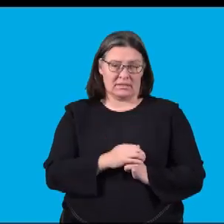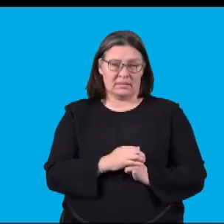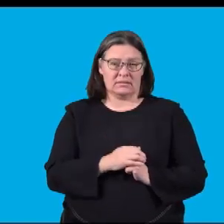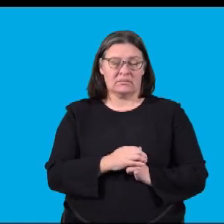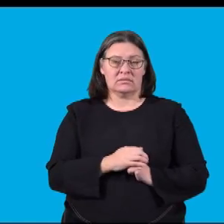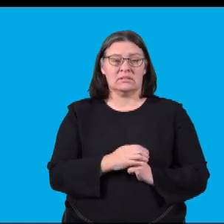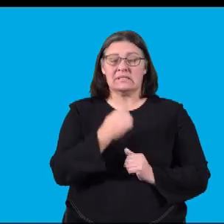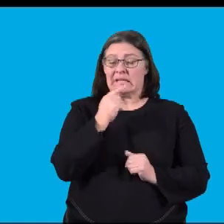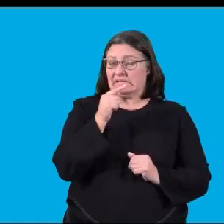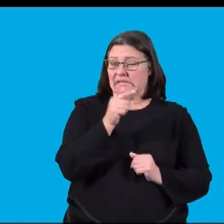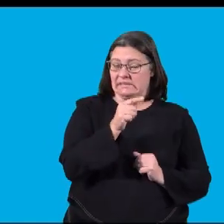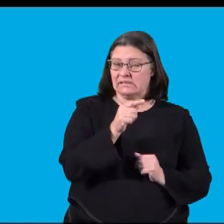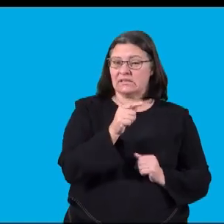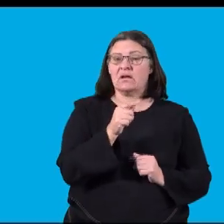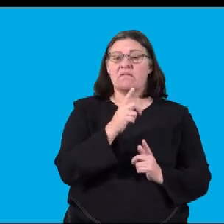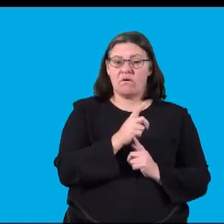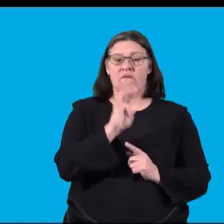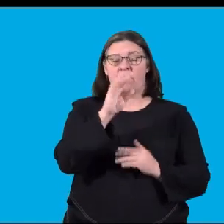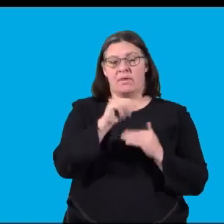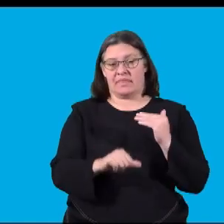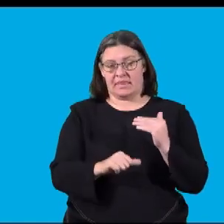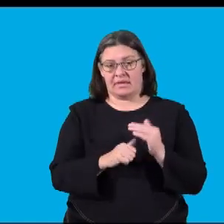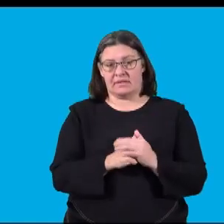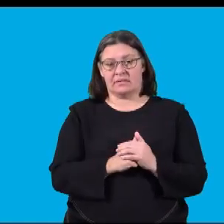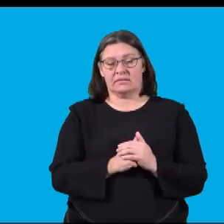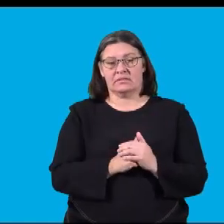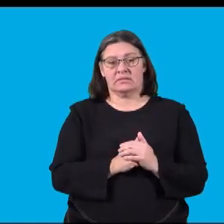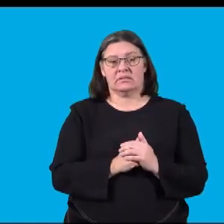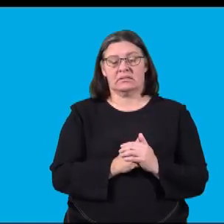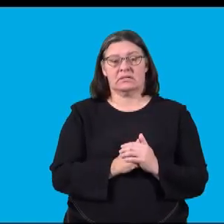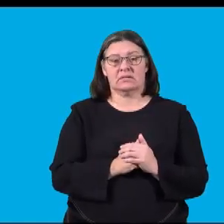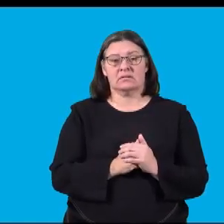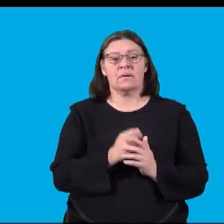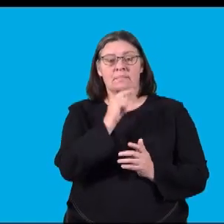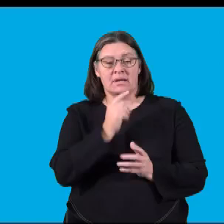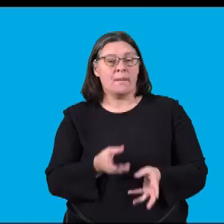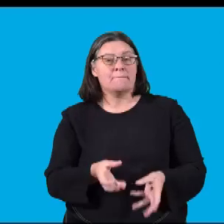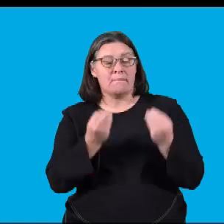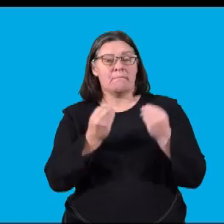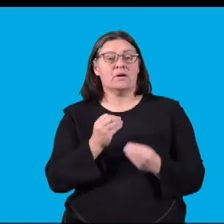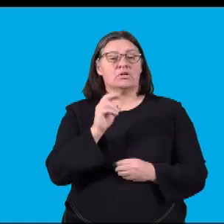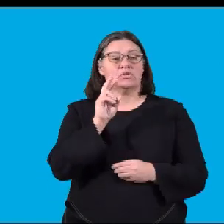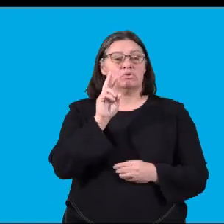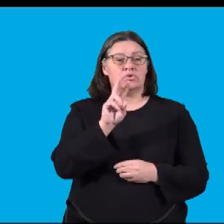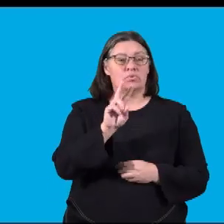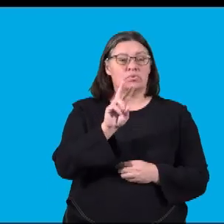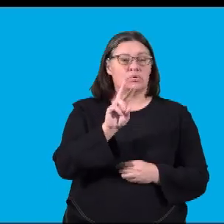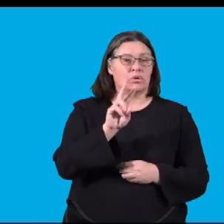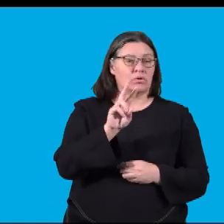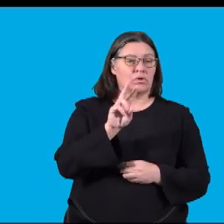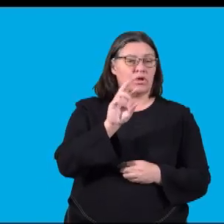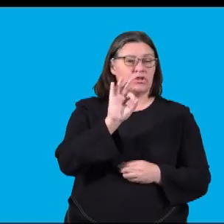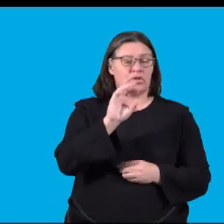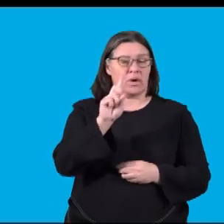say this was for the 4 months. That means I get 231,000. That is what I